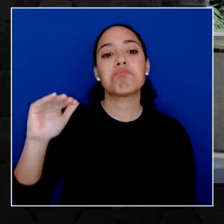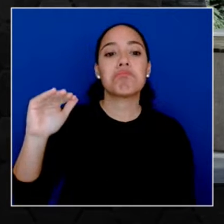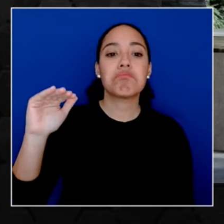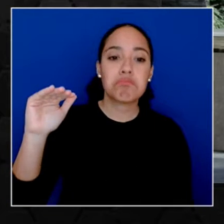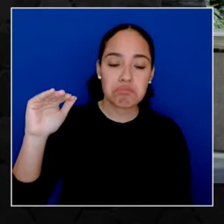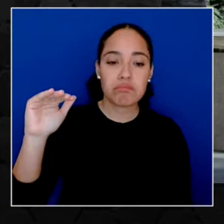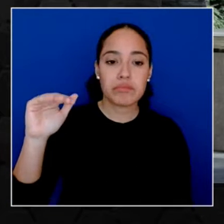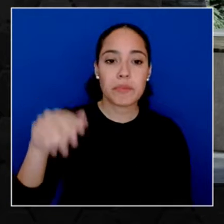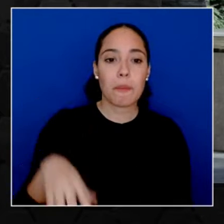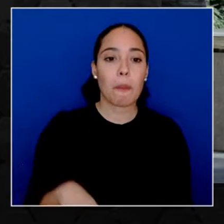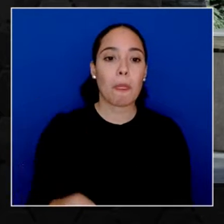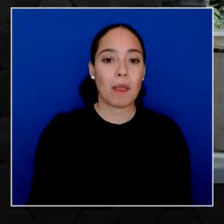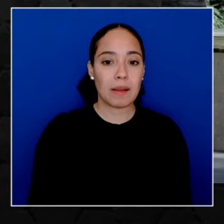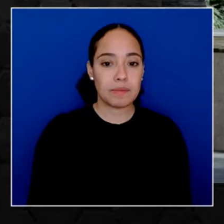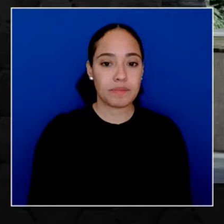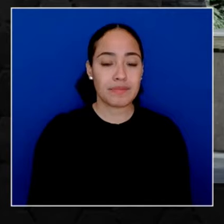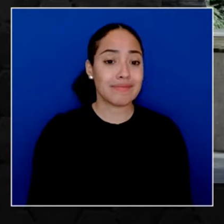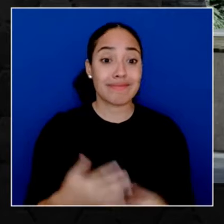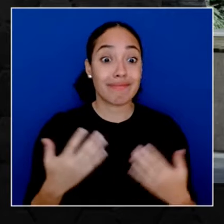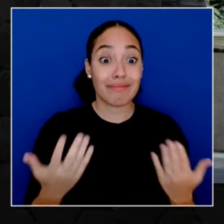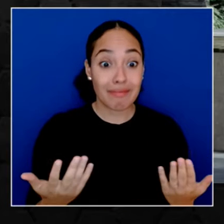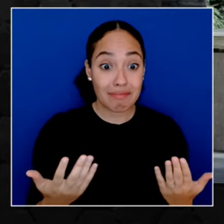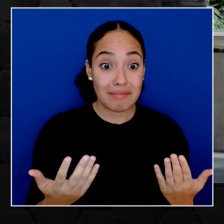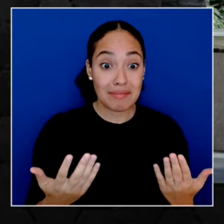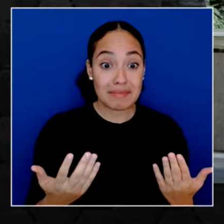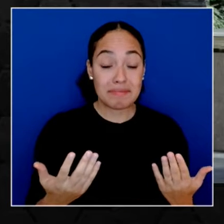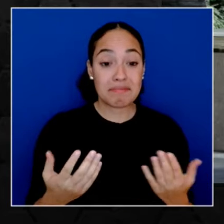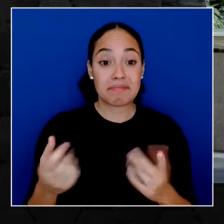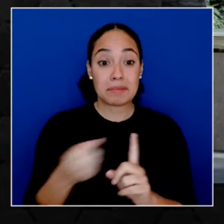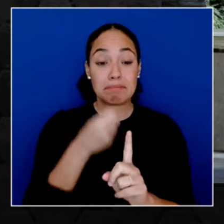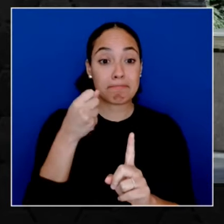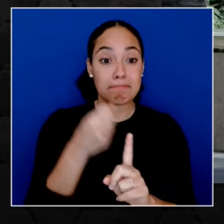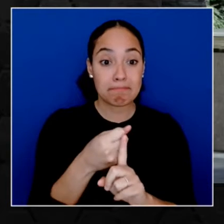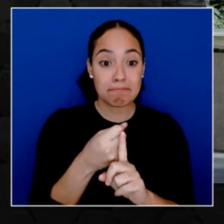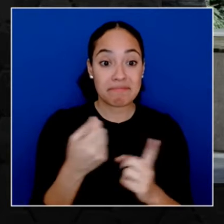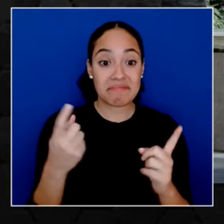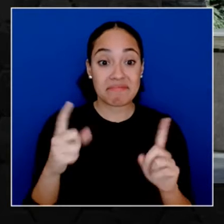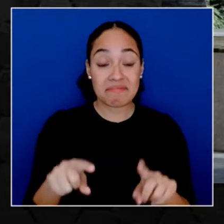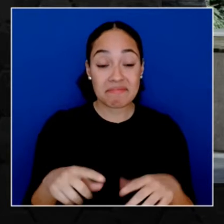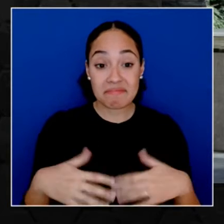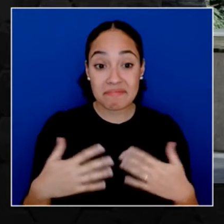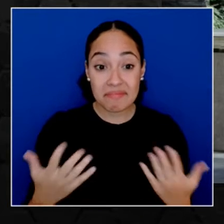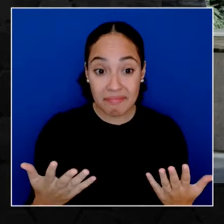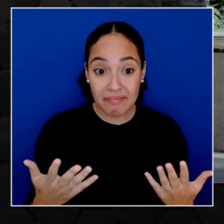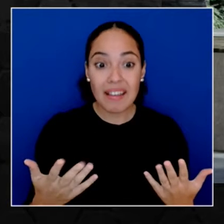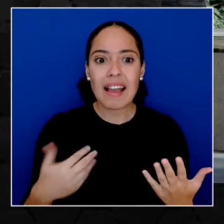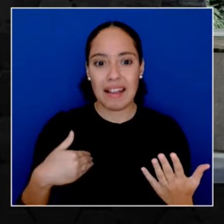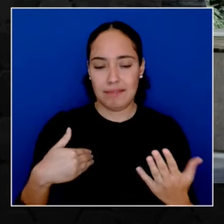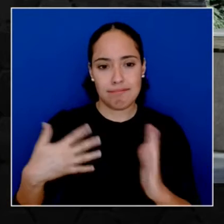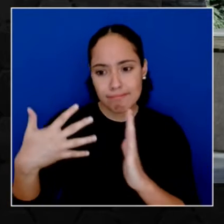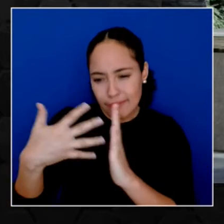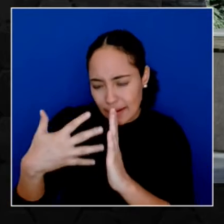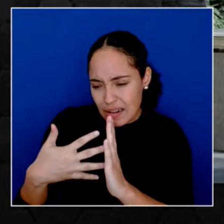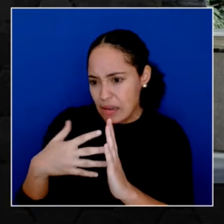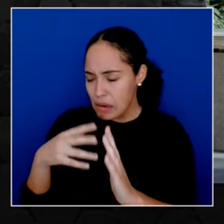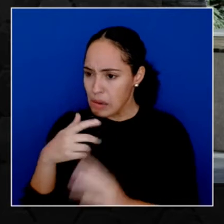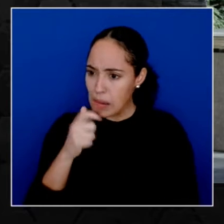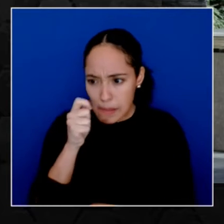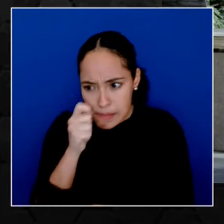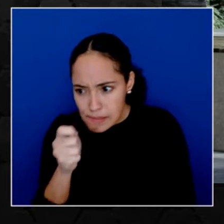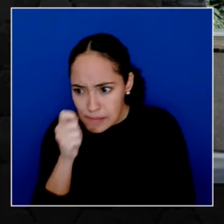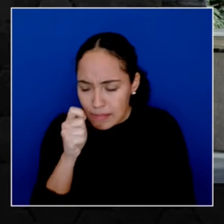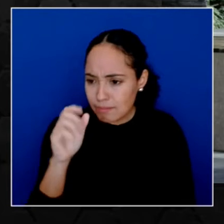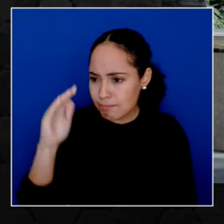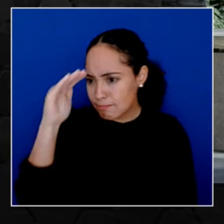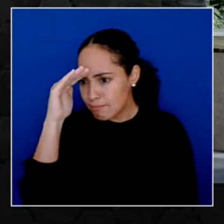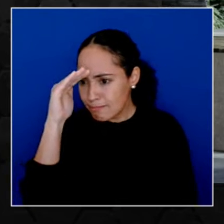as I tried to explore something as simple as the raw gradient descent. And I could see it very well corroborating with what